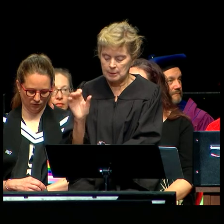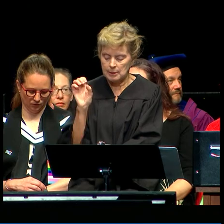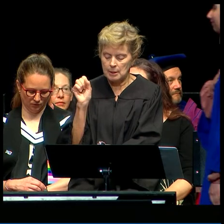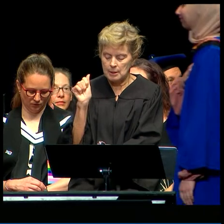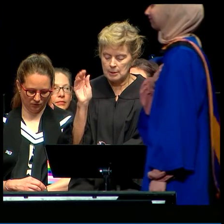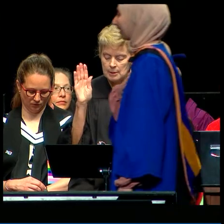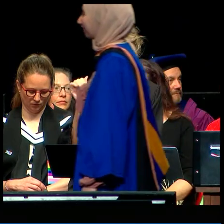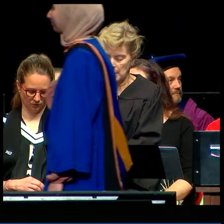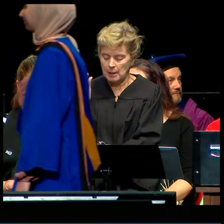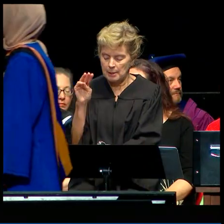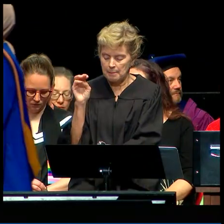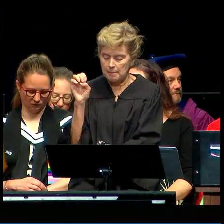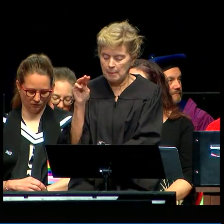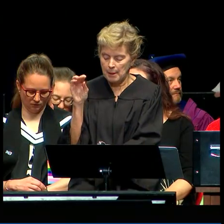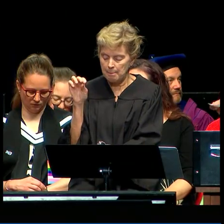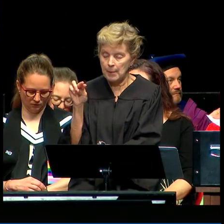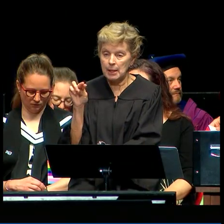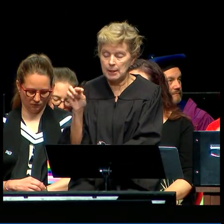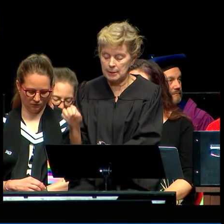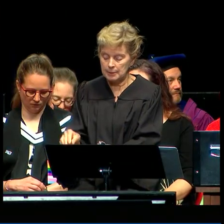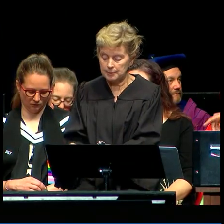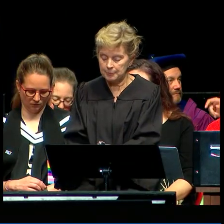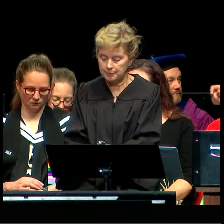Saba Memon.